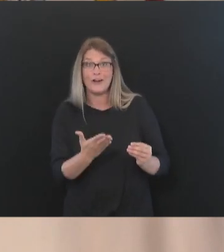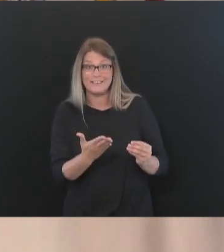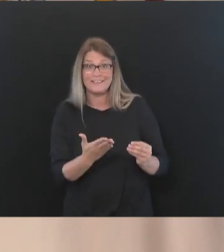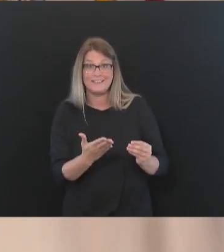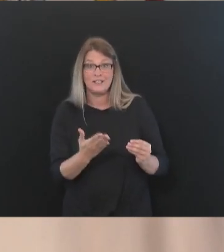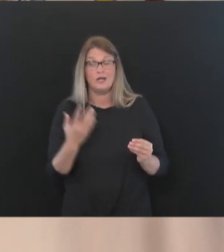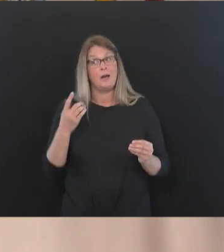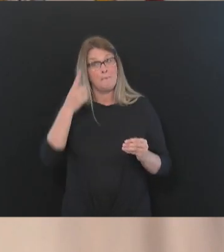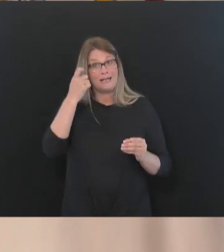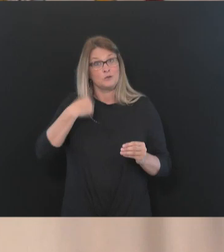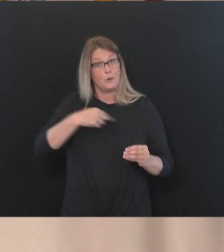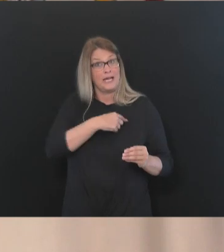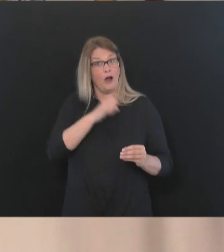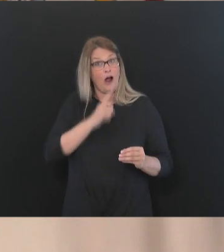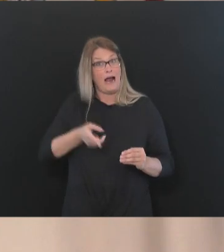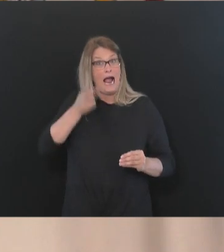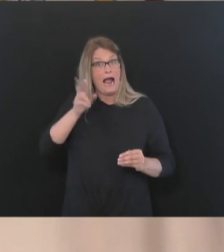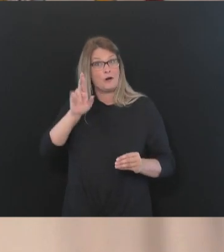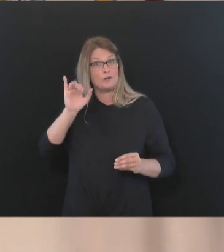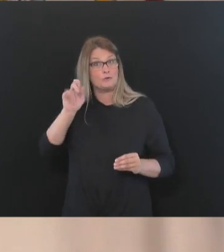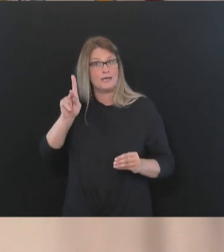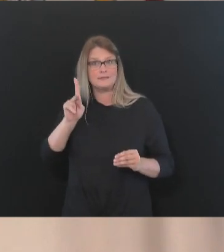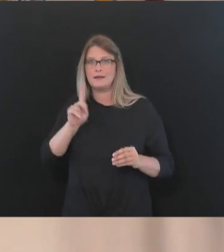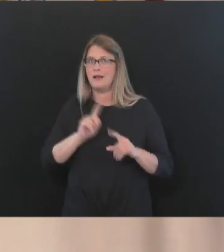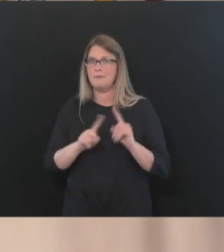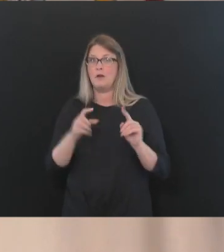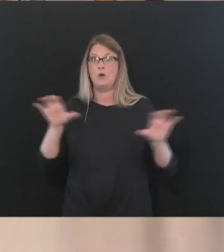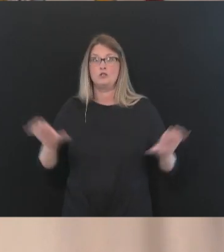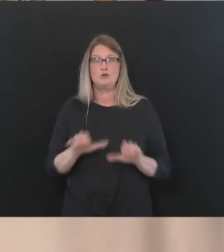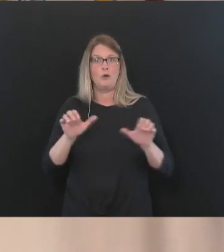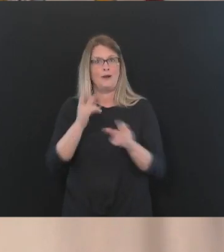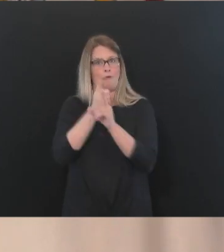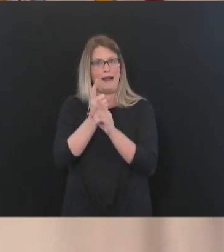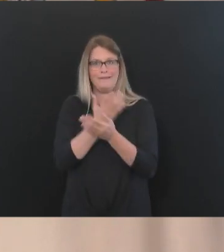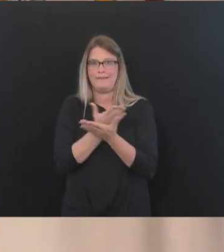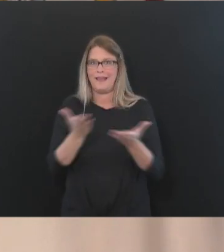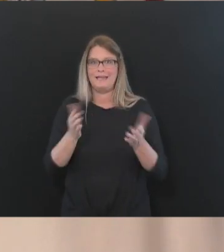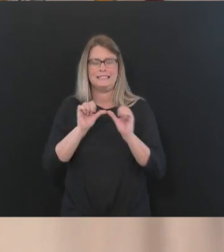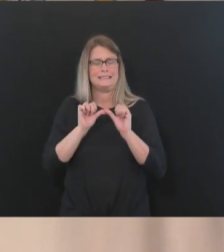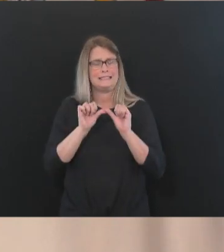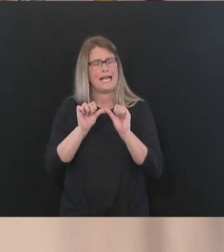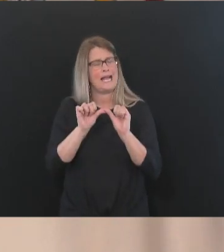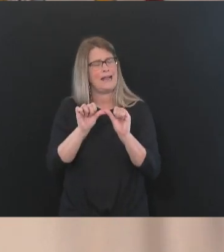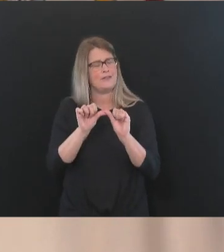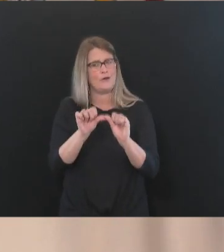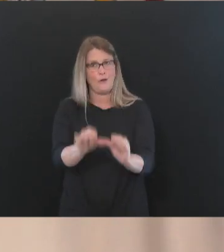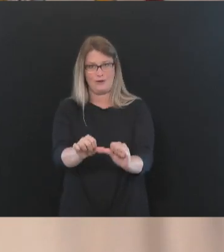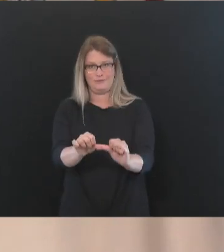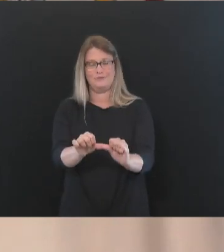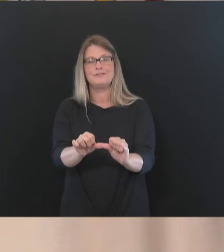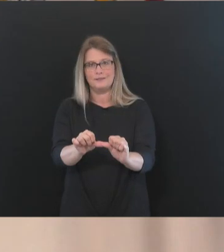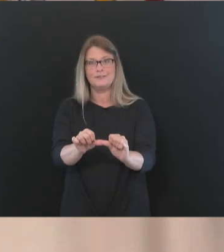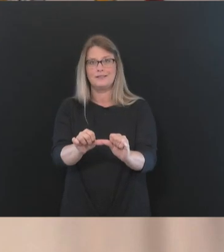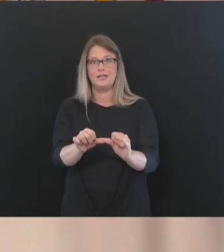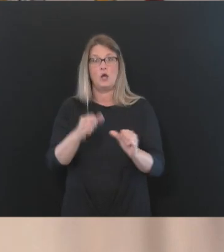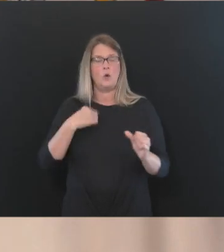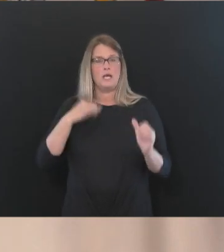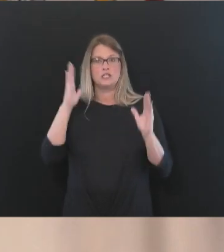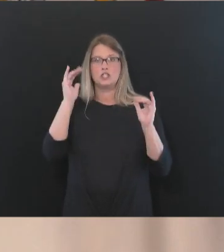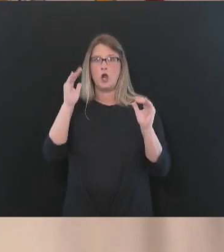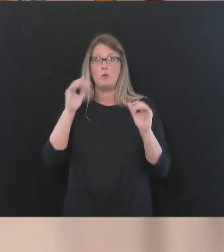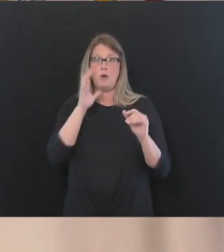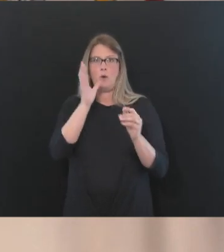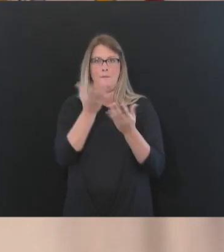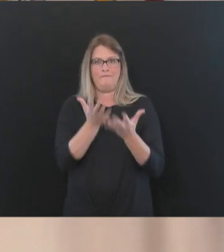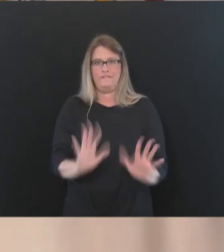risk. We're staying ahead. Stay the course. Please stay the course. If we stay the course, we hope and pray we don't have long to